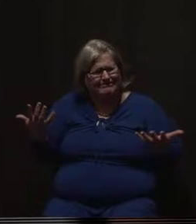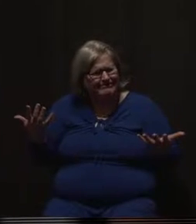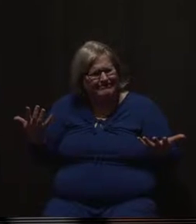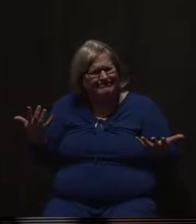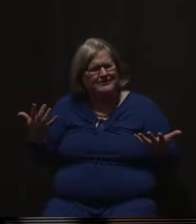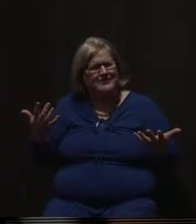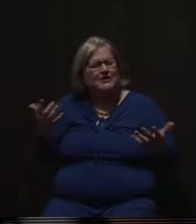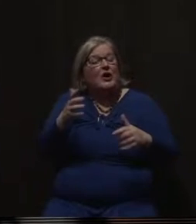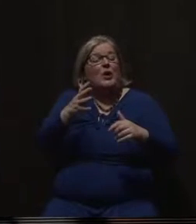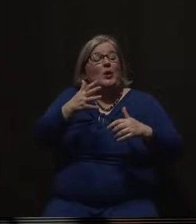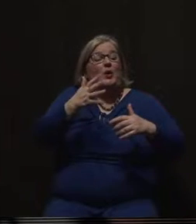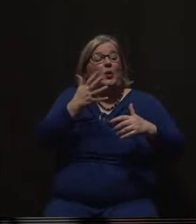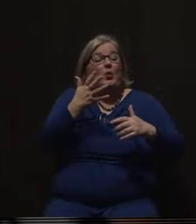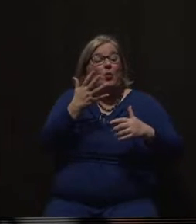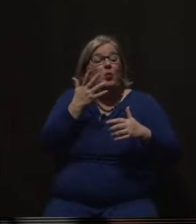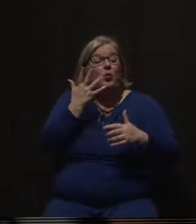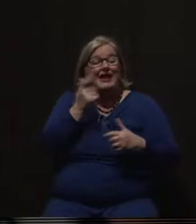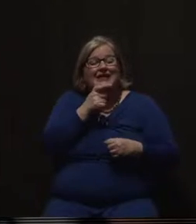is